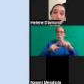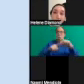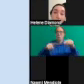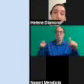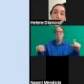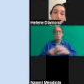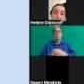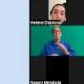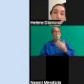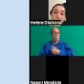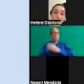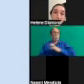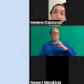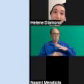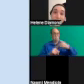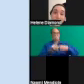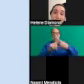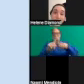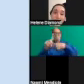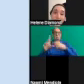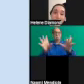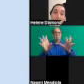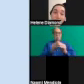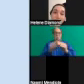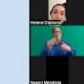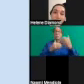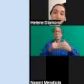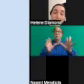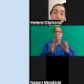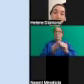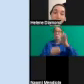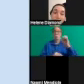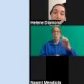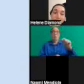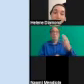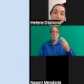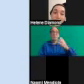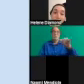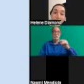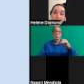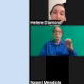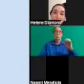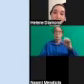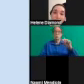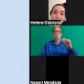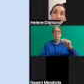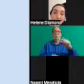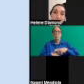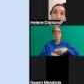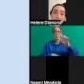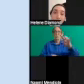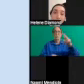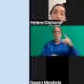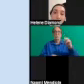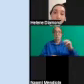monthly council meetings. Our next meeting is Thursday, June 20th from 7 p.m. to